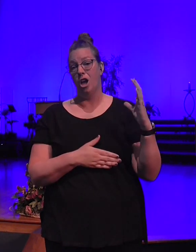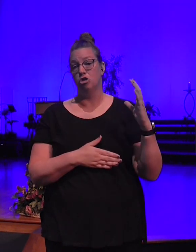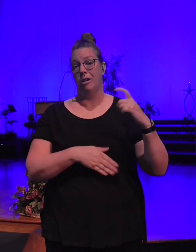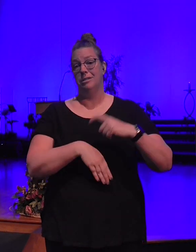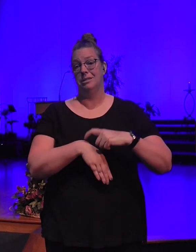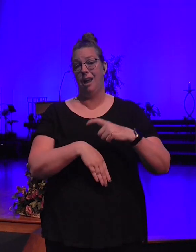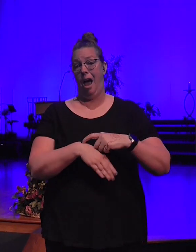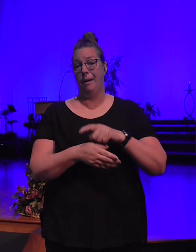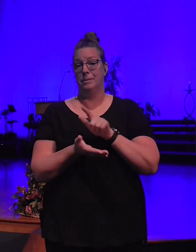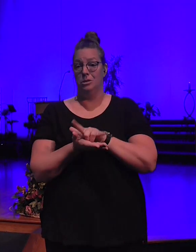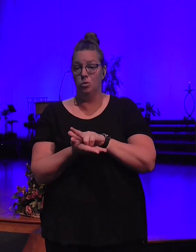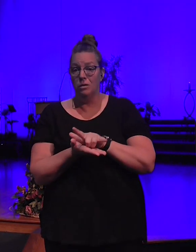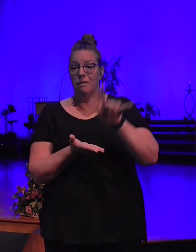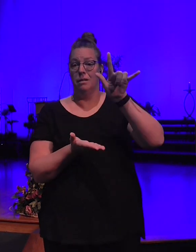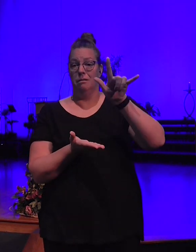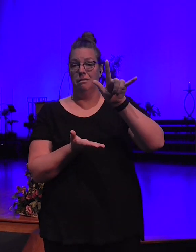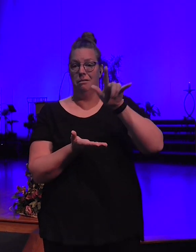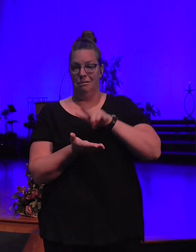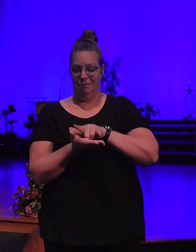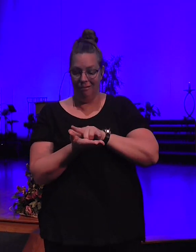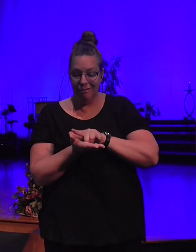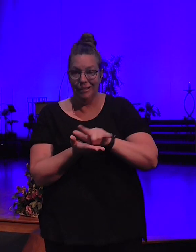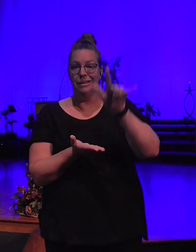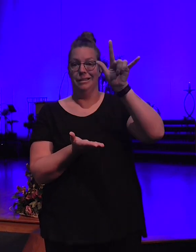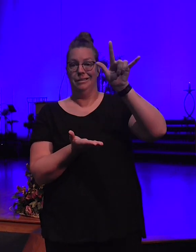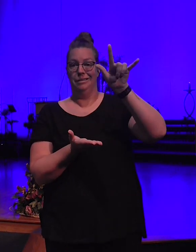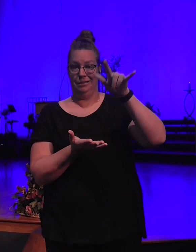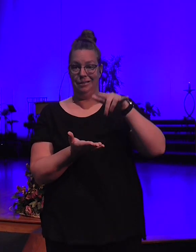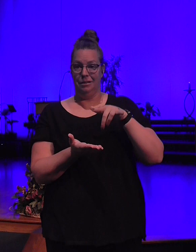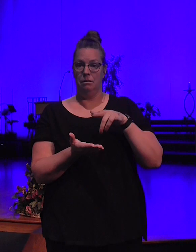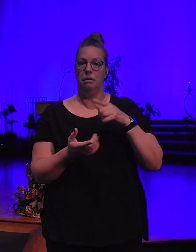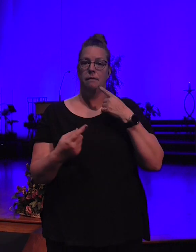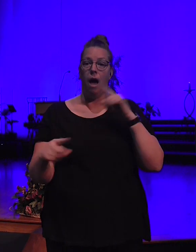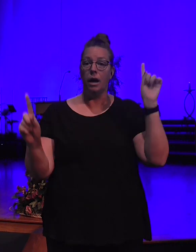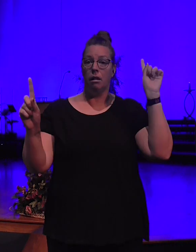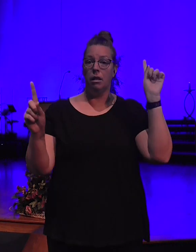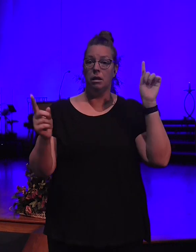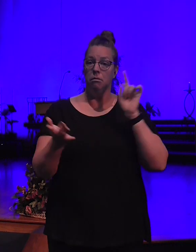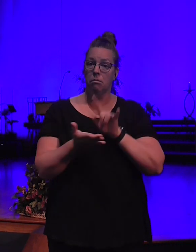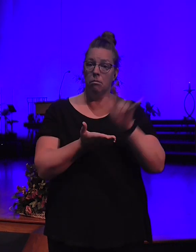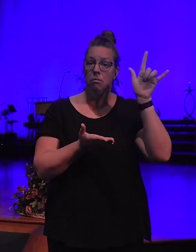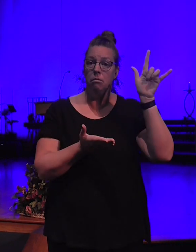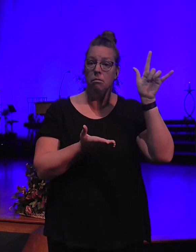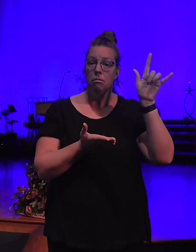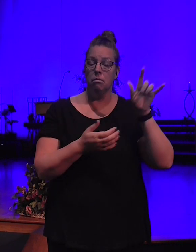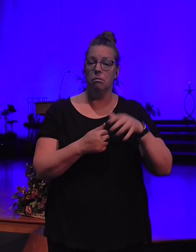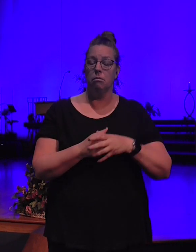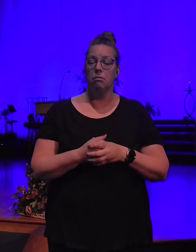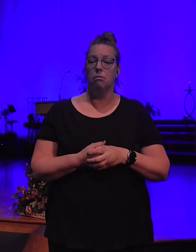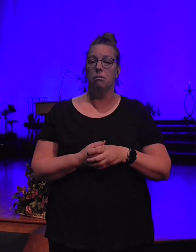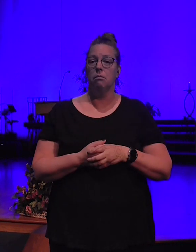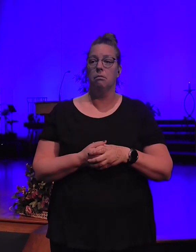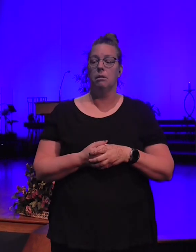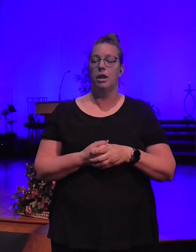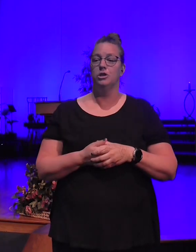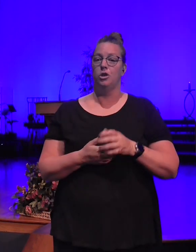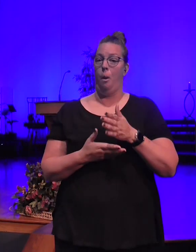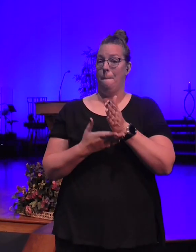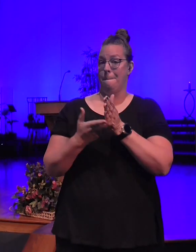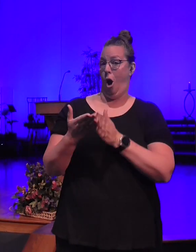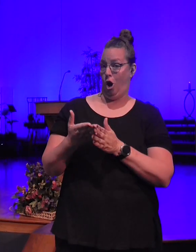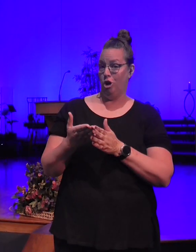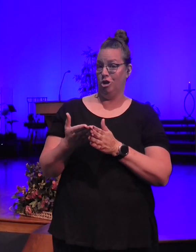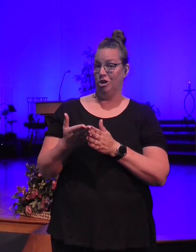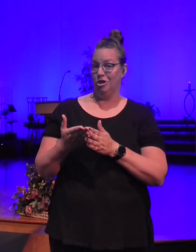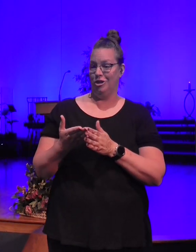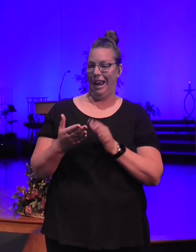plane off the ground. And then they got a plane off the ground. So part of it, as I said,